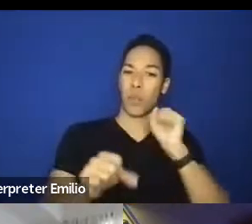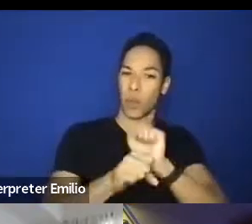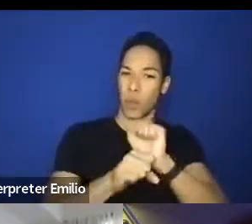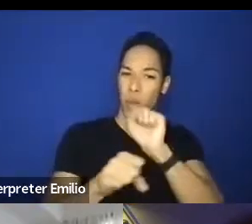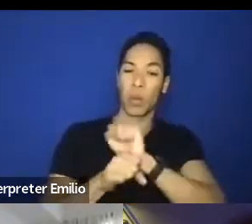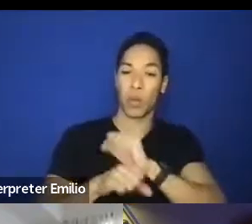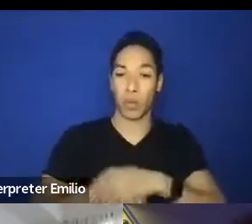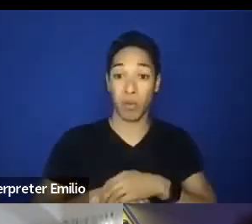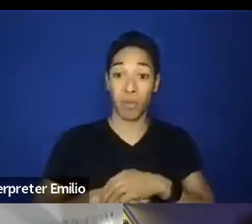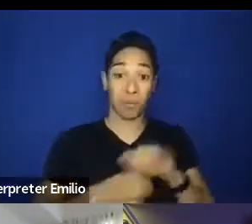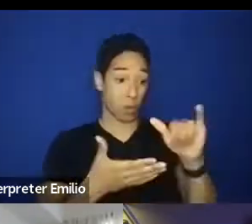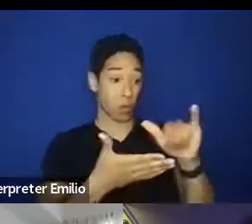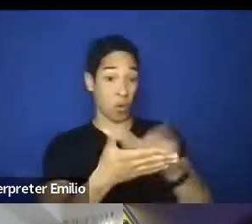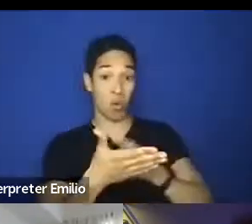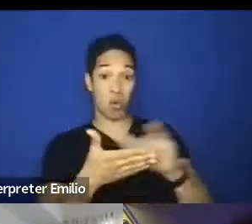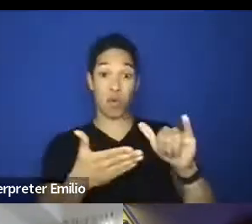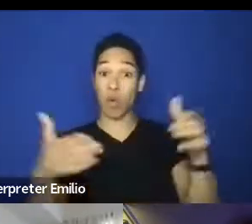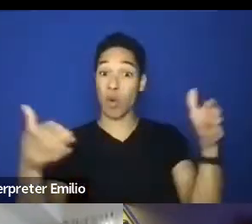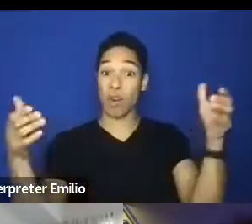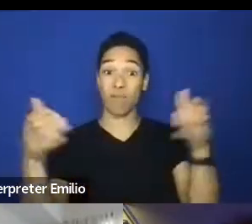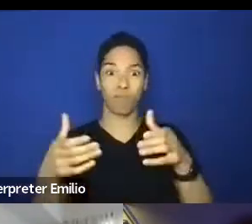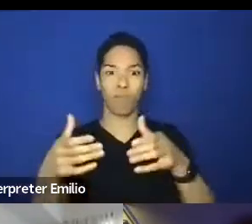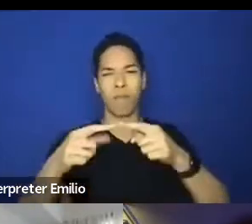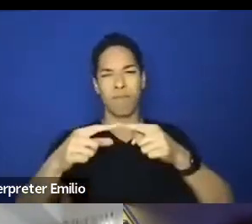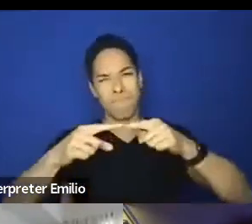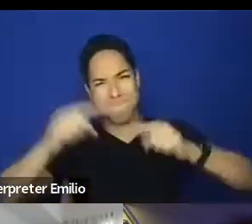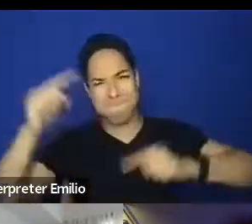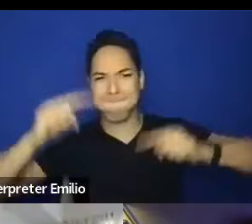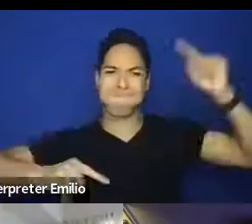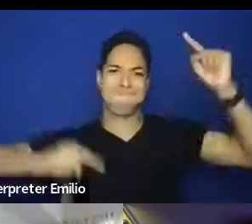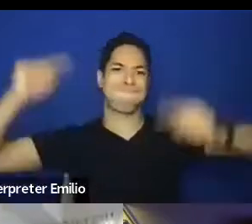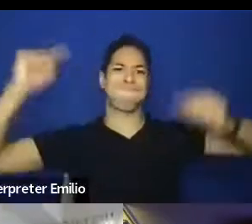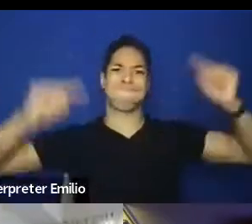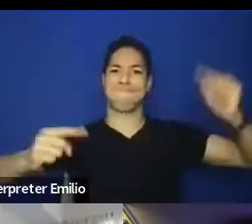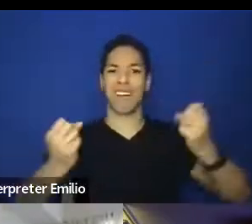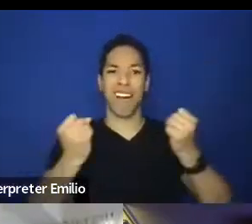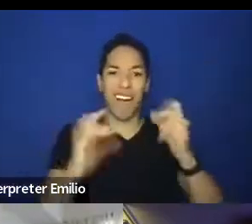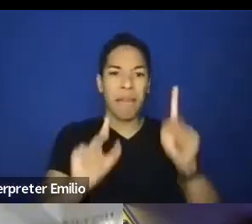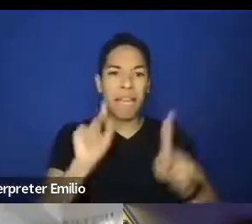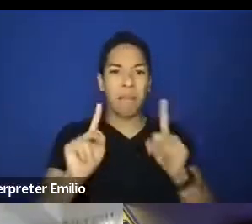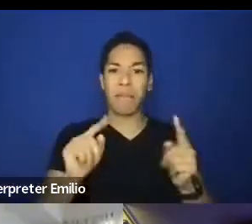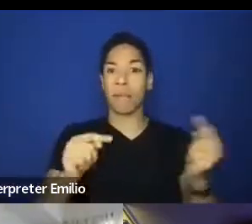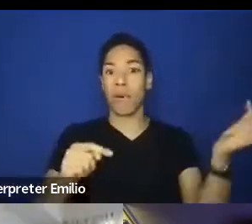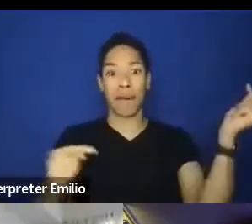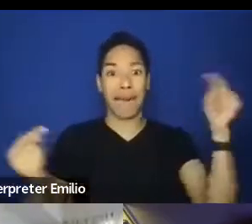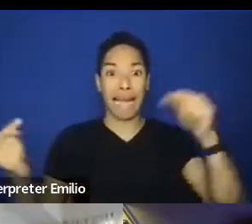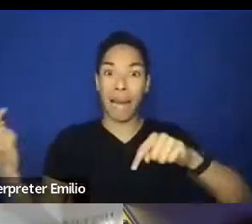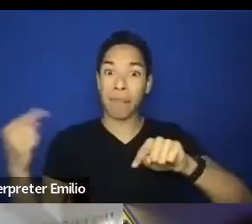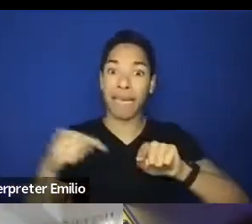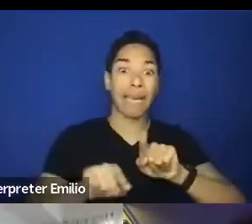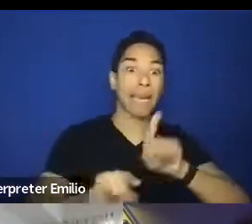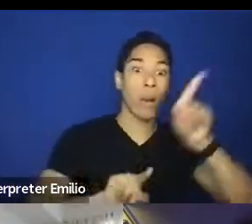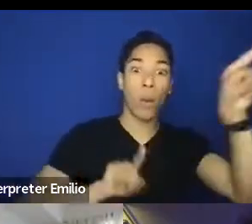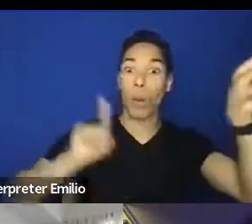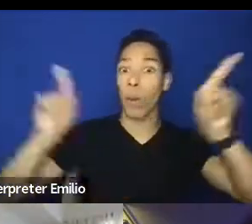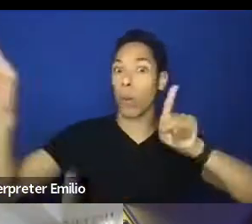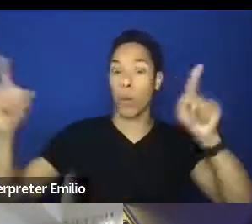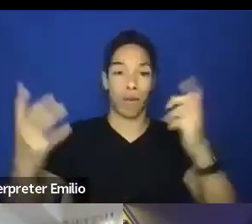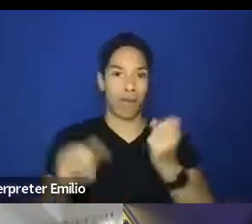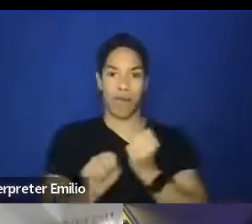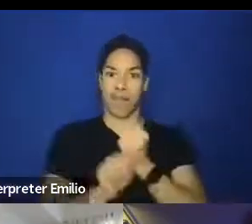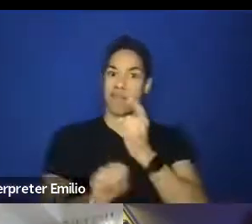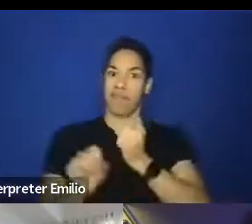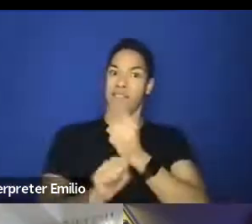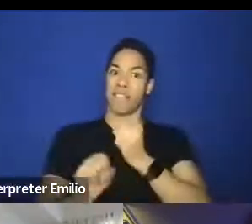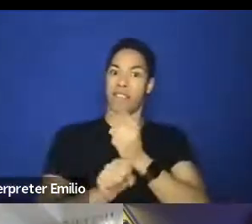demographic of New York is so diverse. We have so many people coming and going. And every year you have a wave of actors that